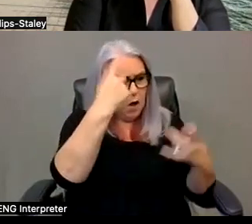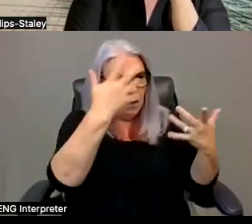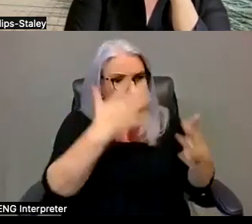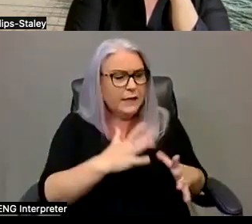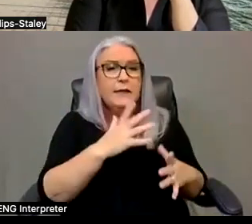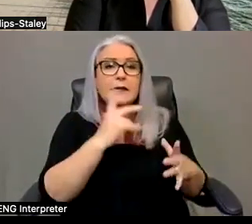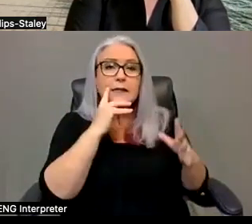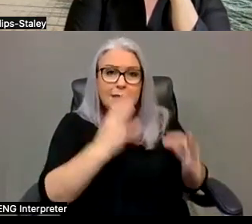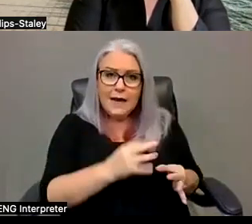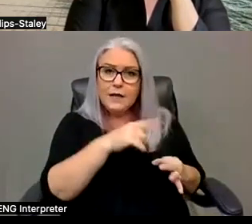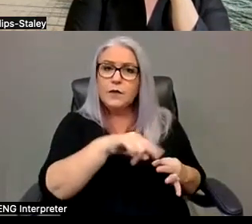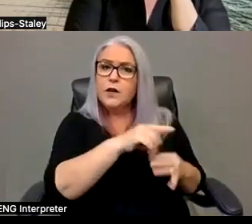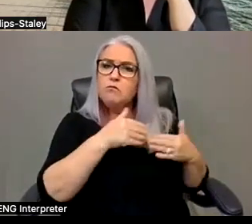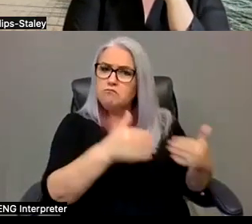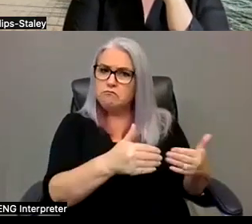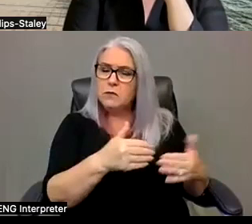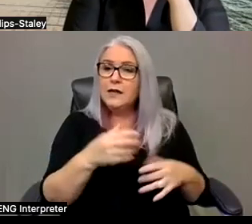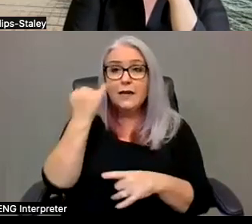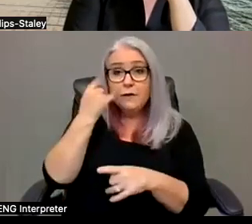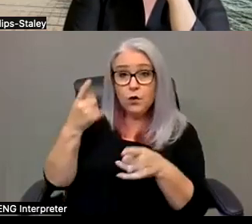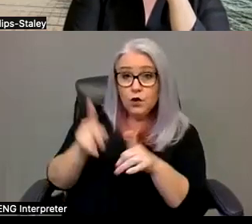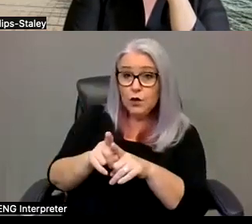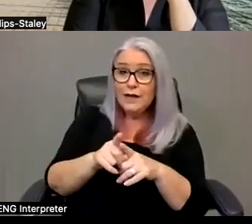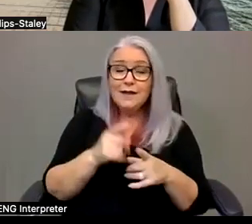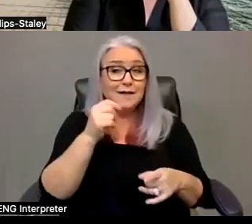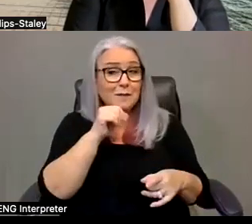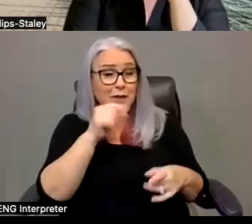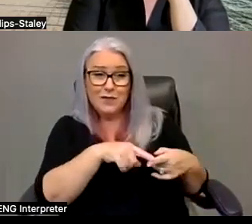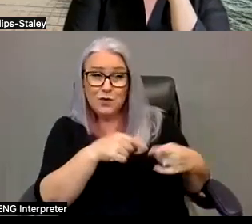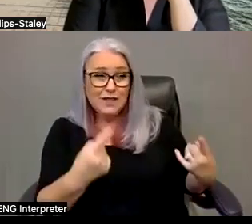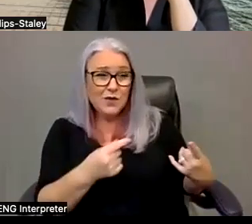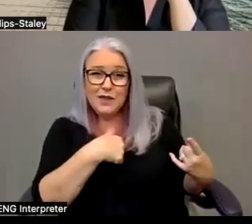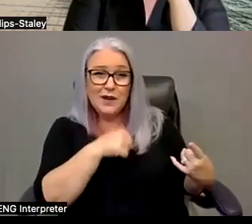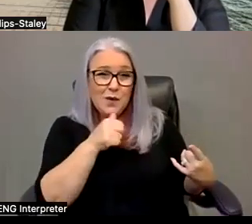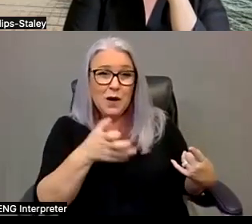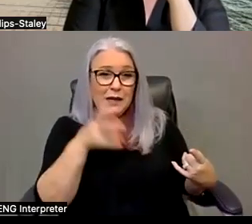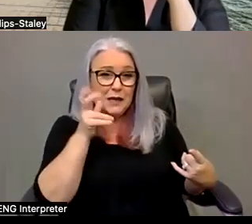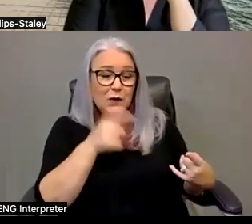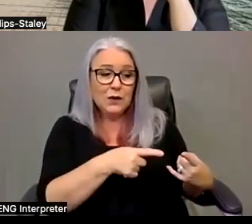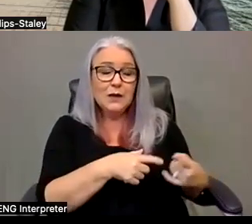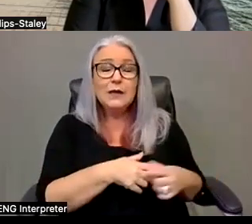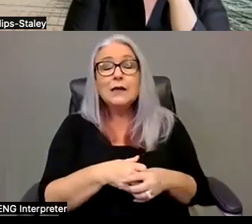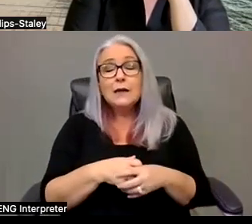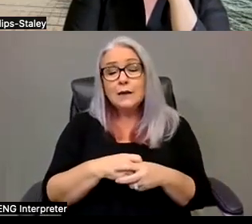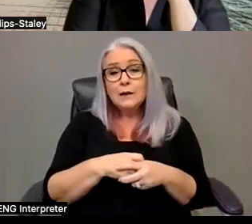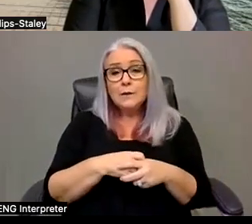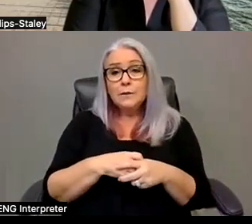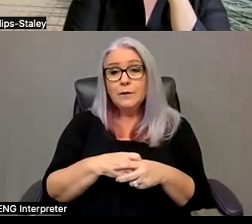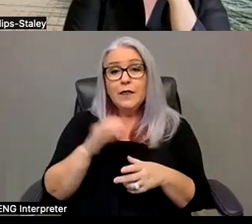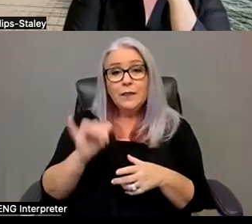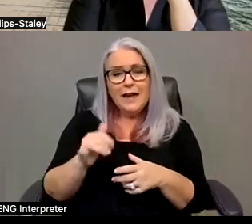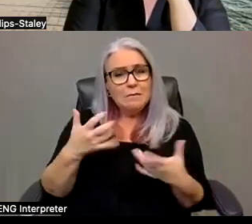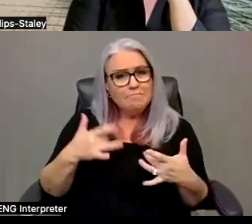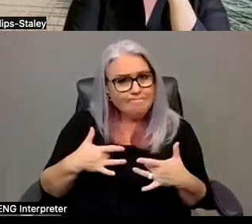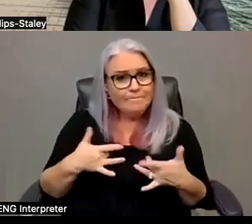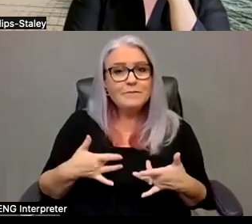their positions, that's great. But if you don't, they're not really interested in hearing it. And that is a